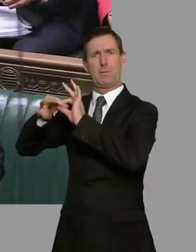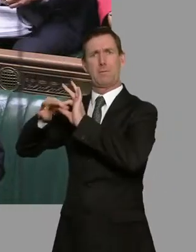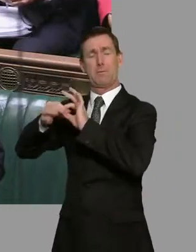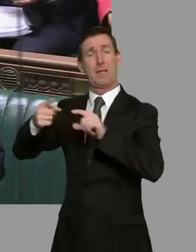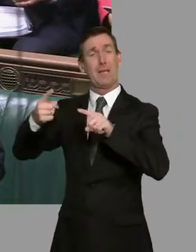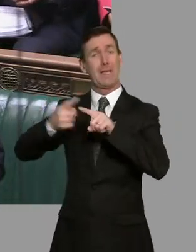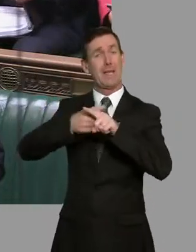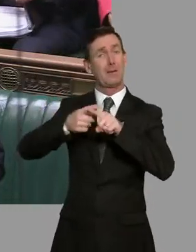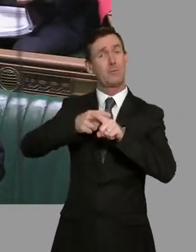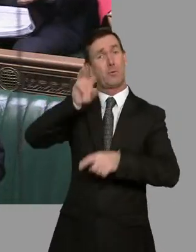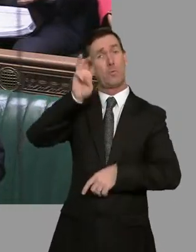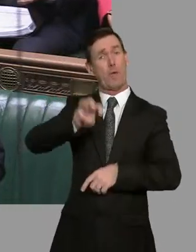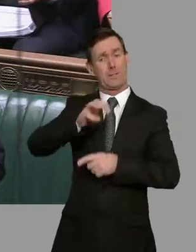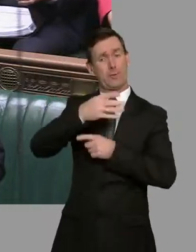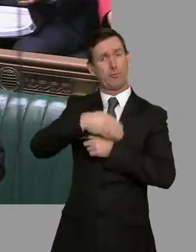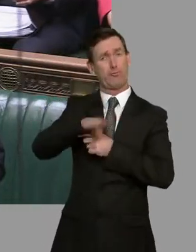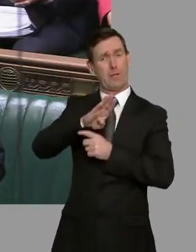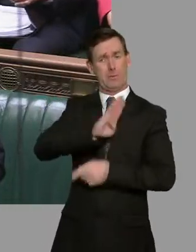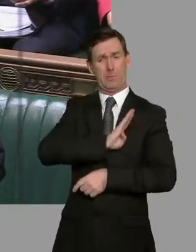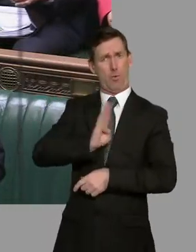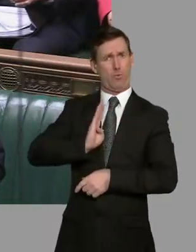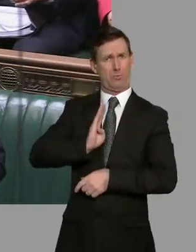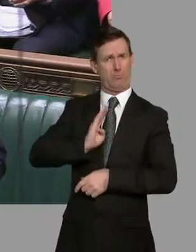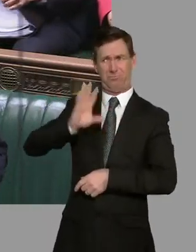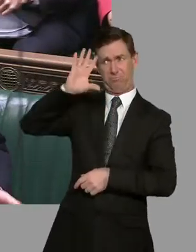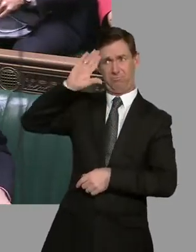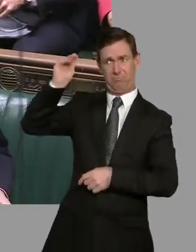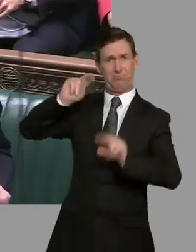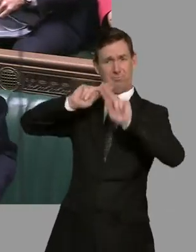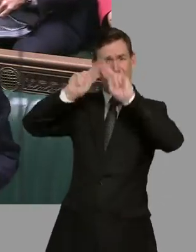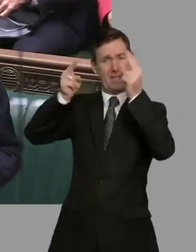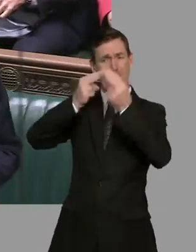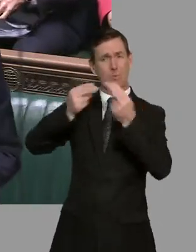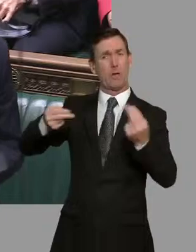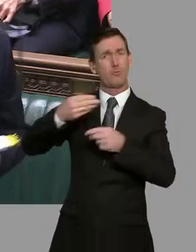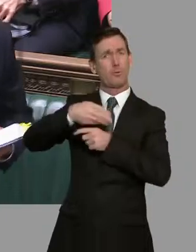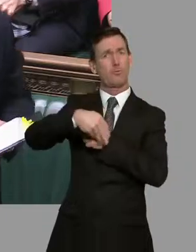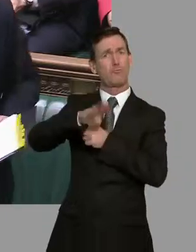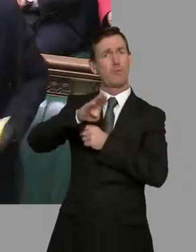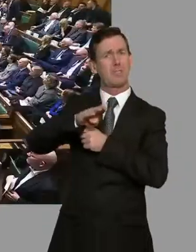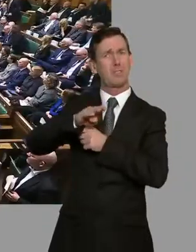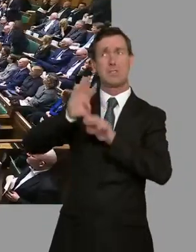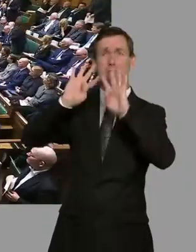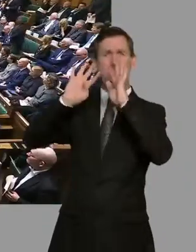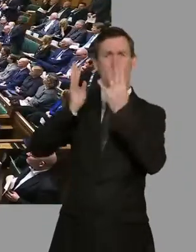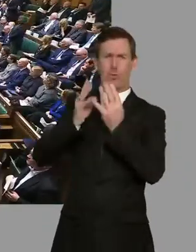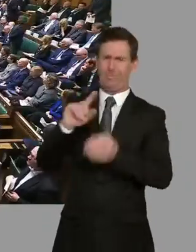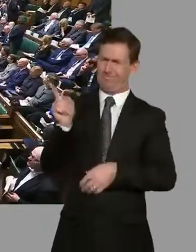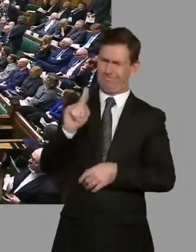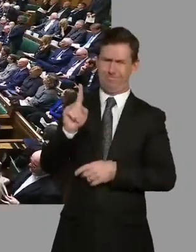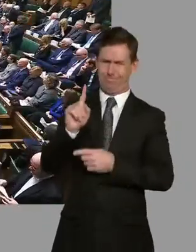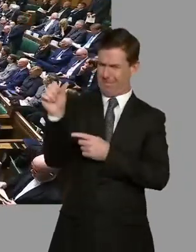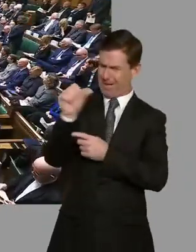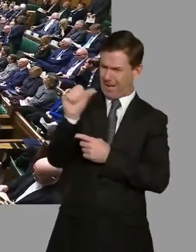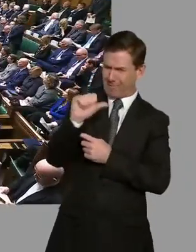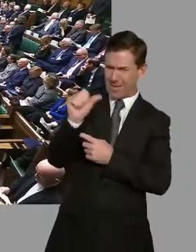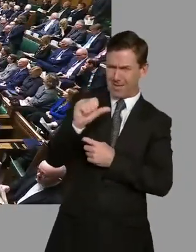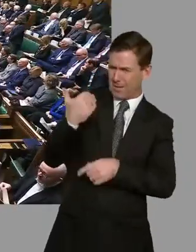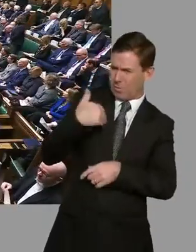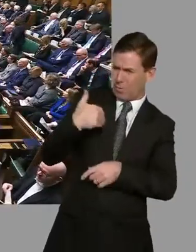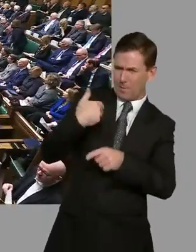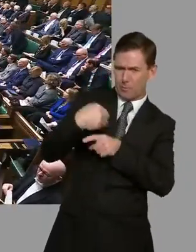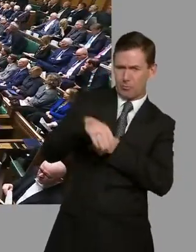the International Cricket Council on Afghanistan's women's cricket team. Final question, Sir Roger Gale. Thank you,